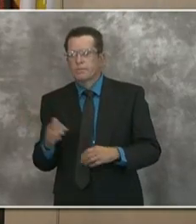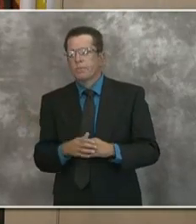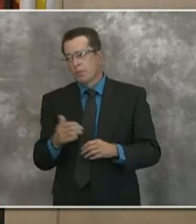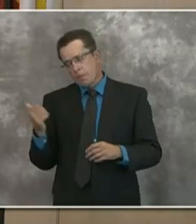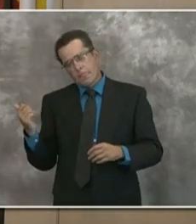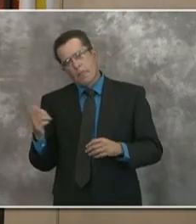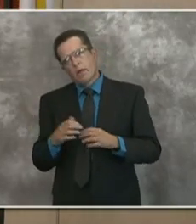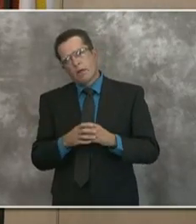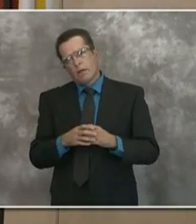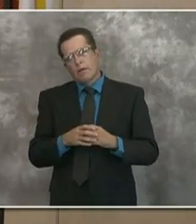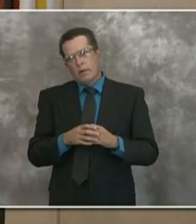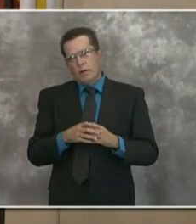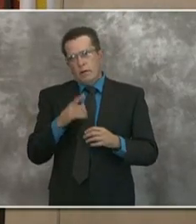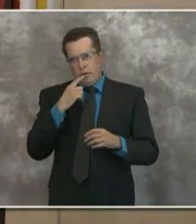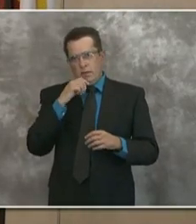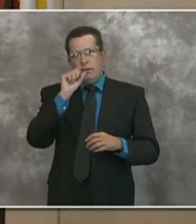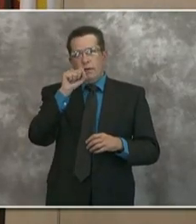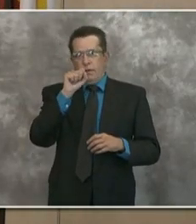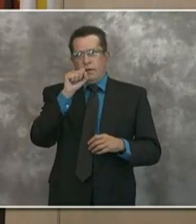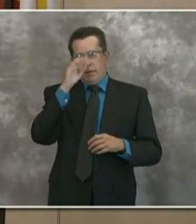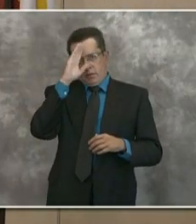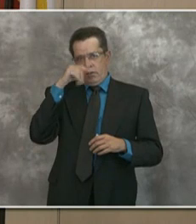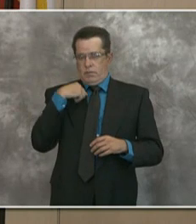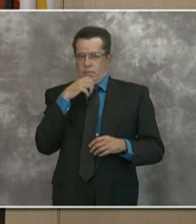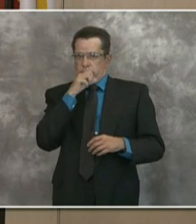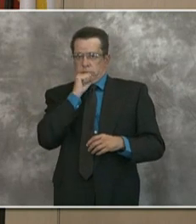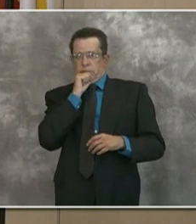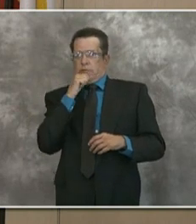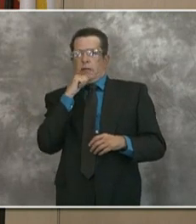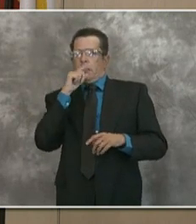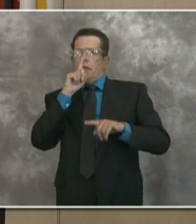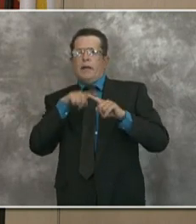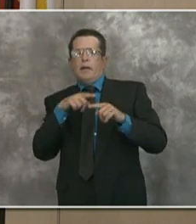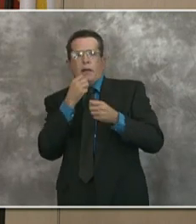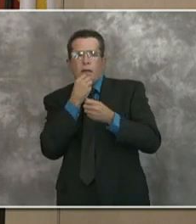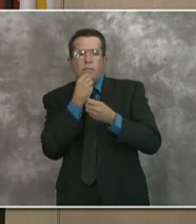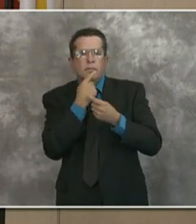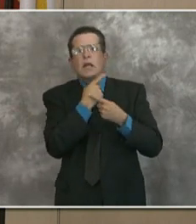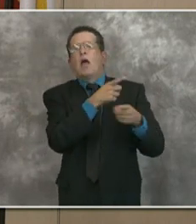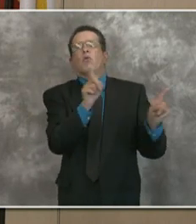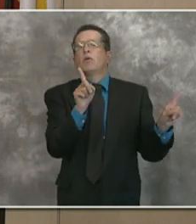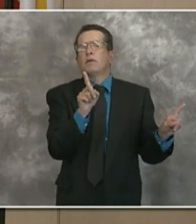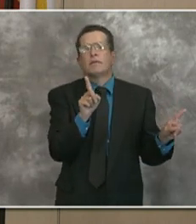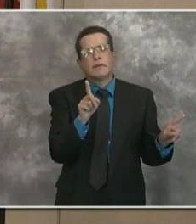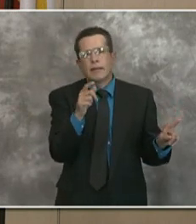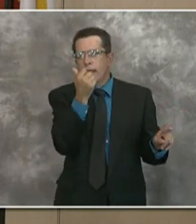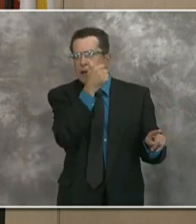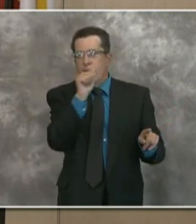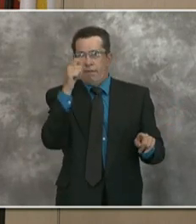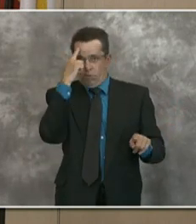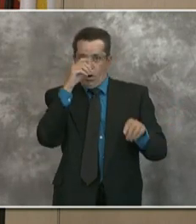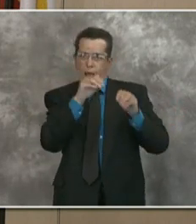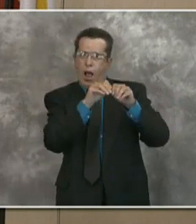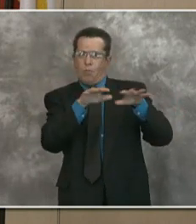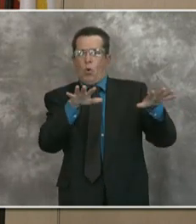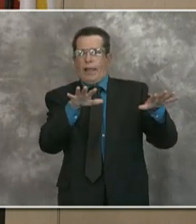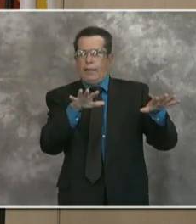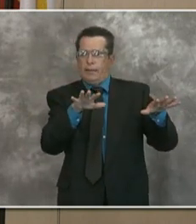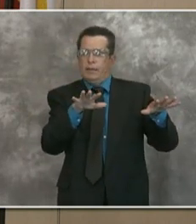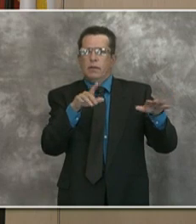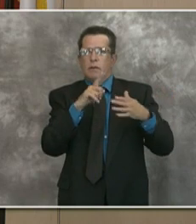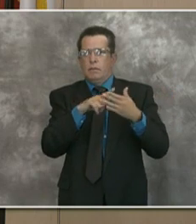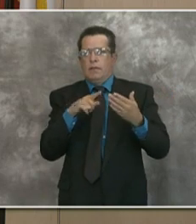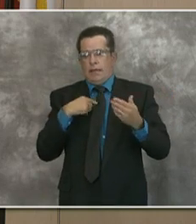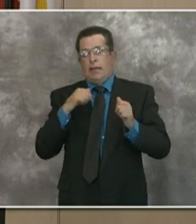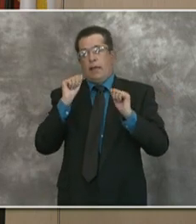So, it is our practice not to give out specific information about any outbreak. So what I